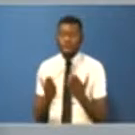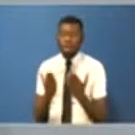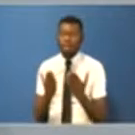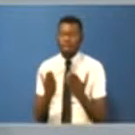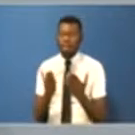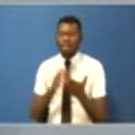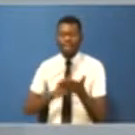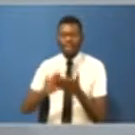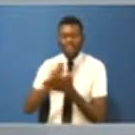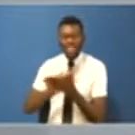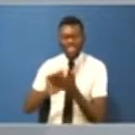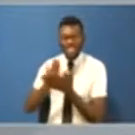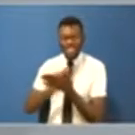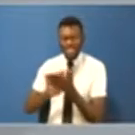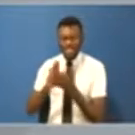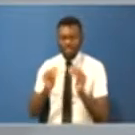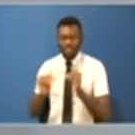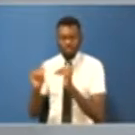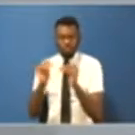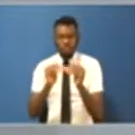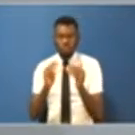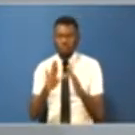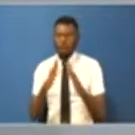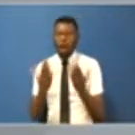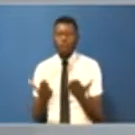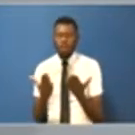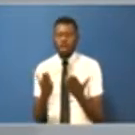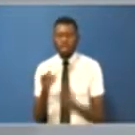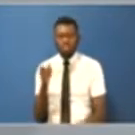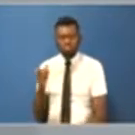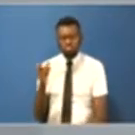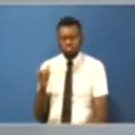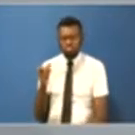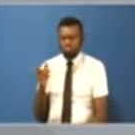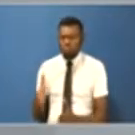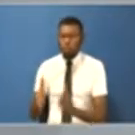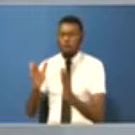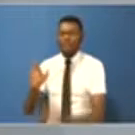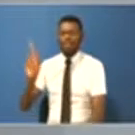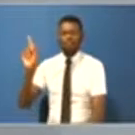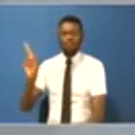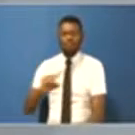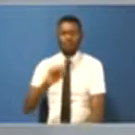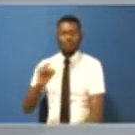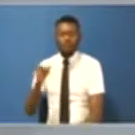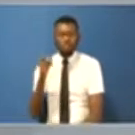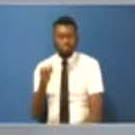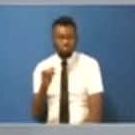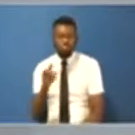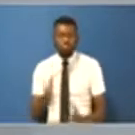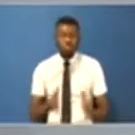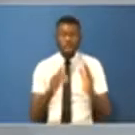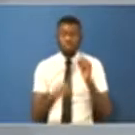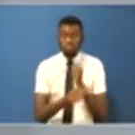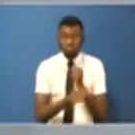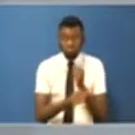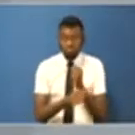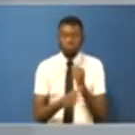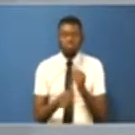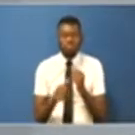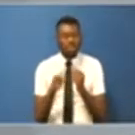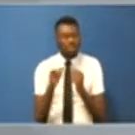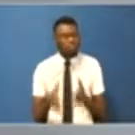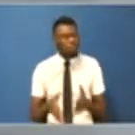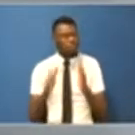the basic framework of our democracy is not set that way we set a very dangerous precedence if we continue this